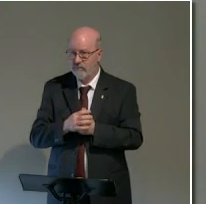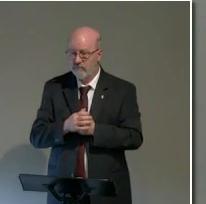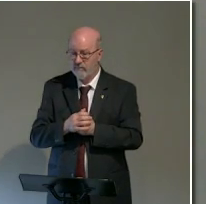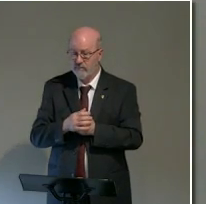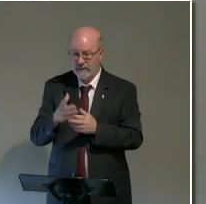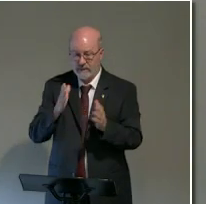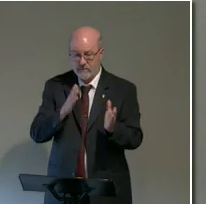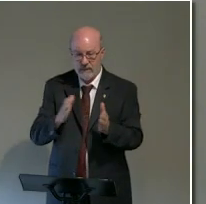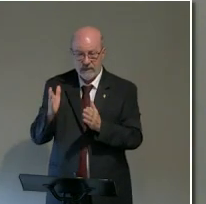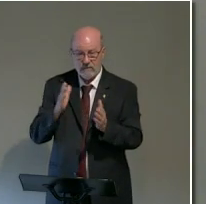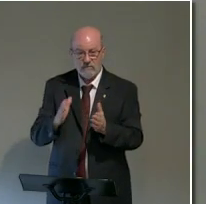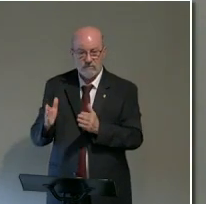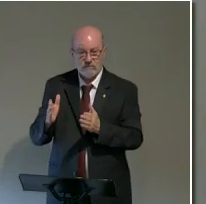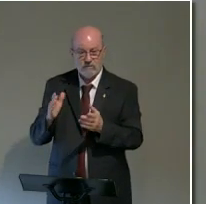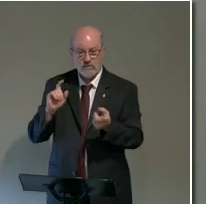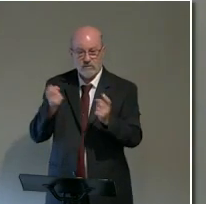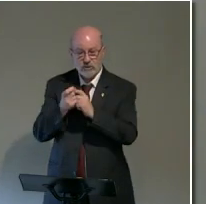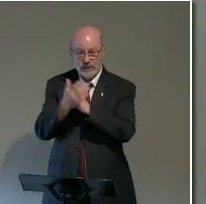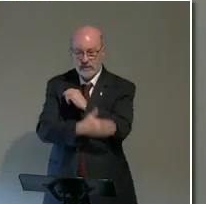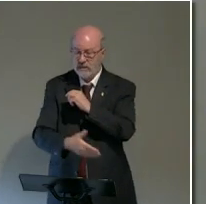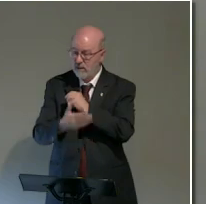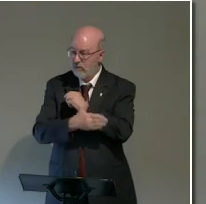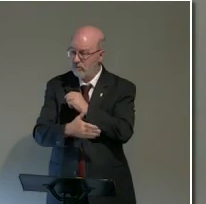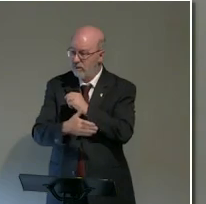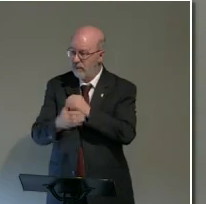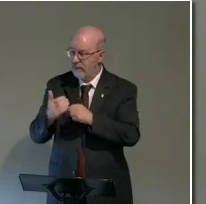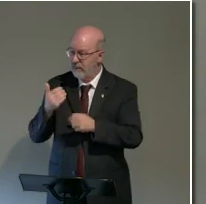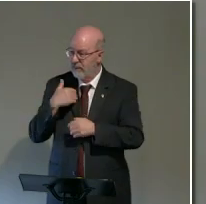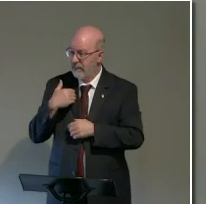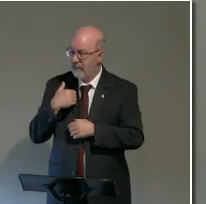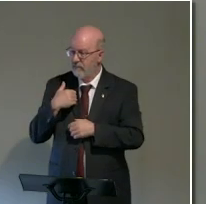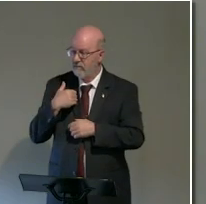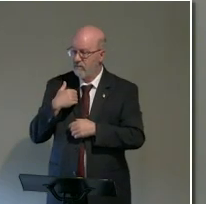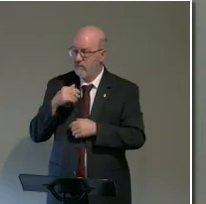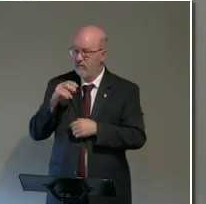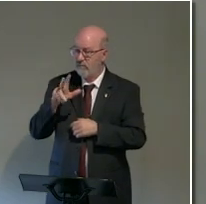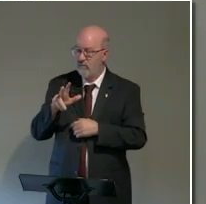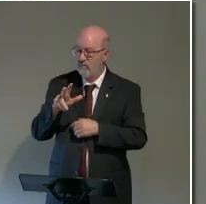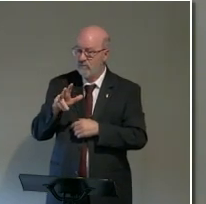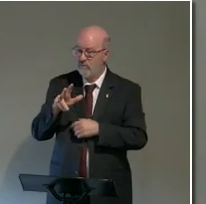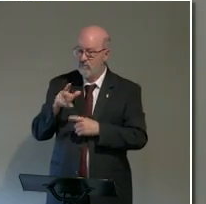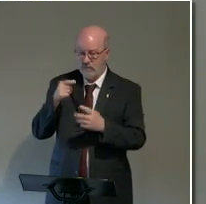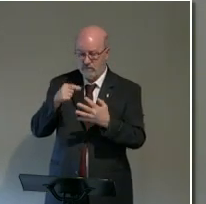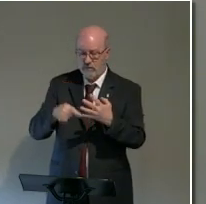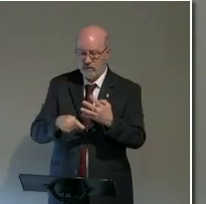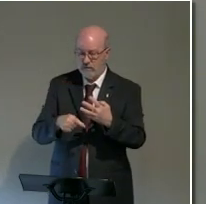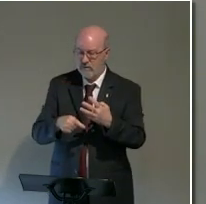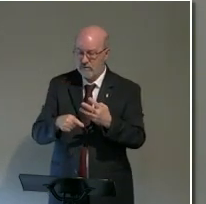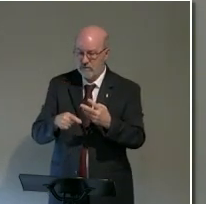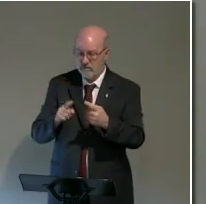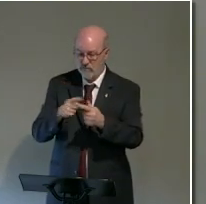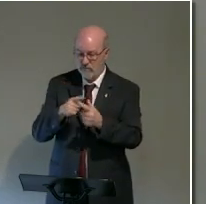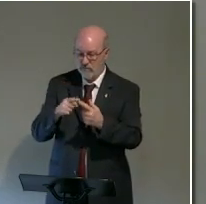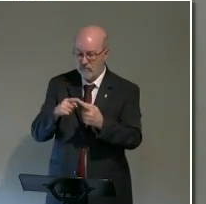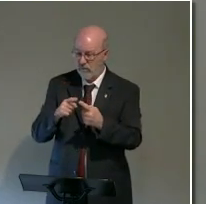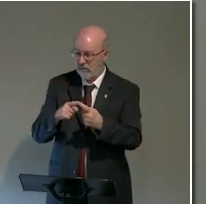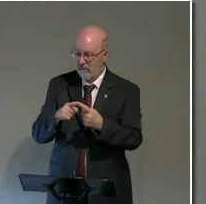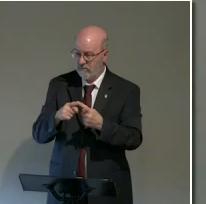His plan of turning the country around, he had three points. Guess what his first one